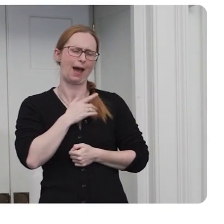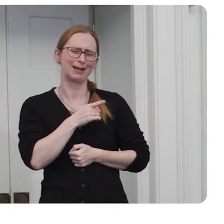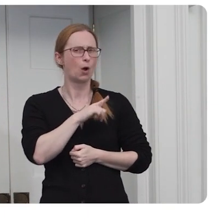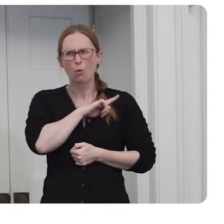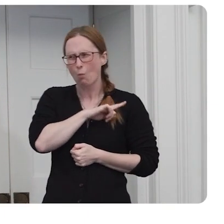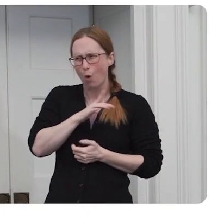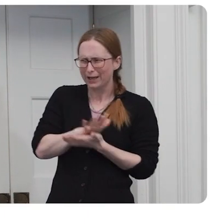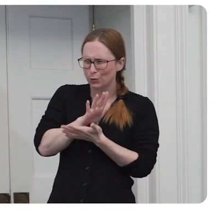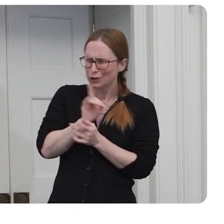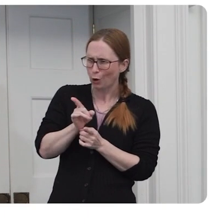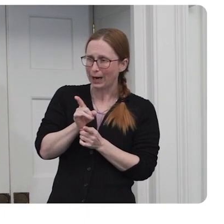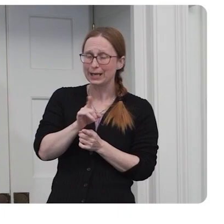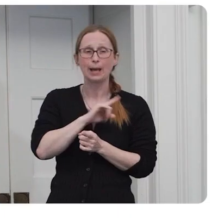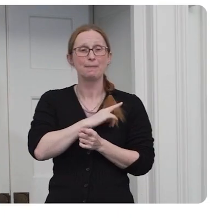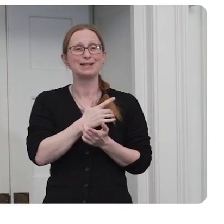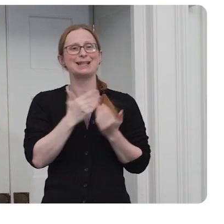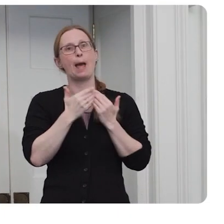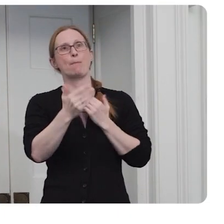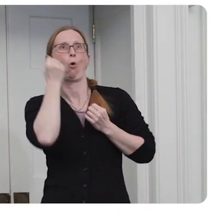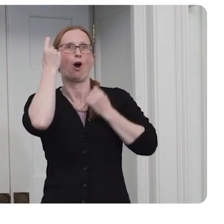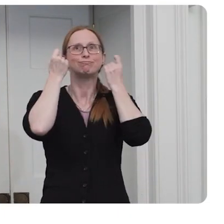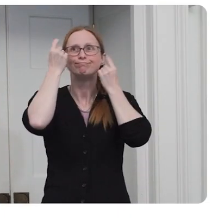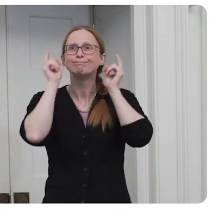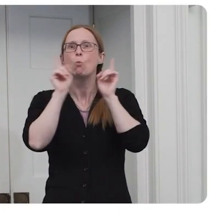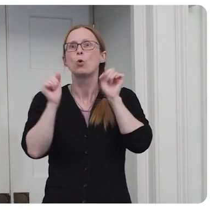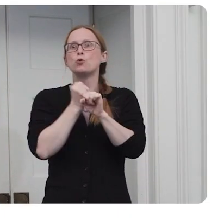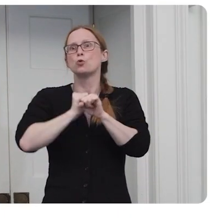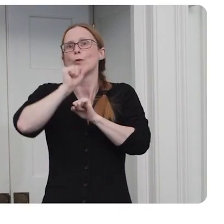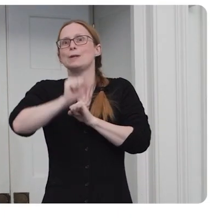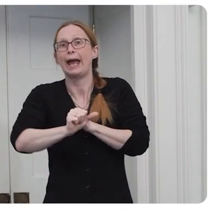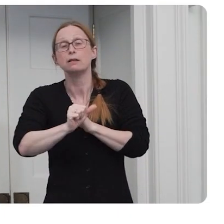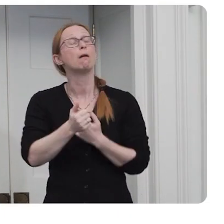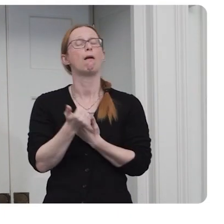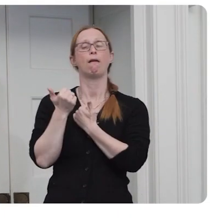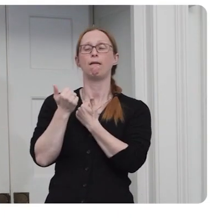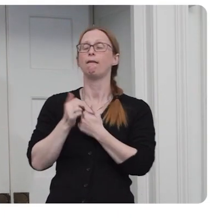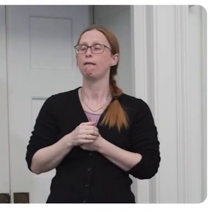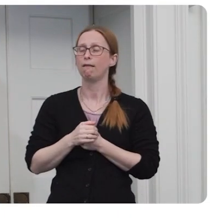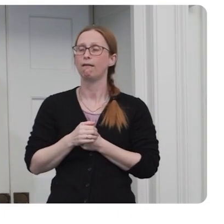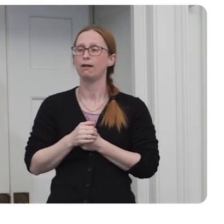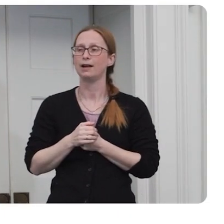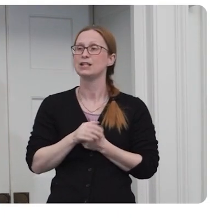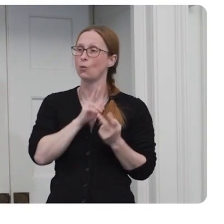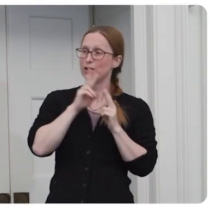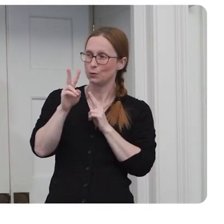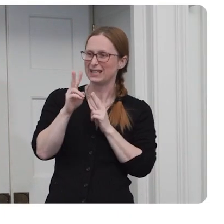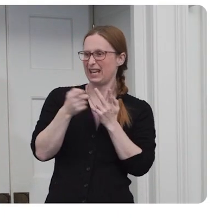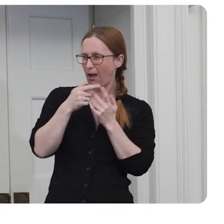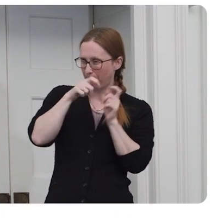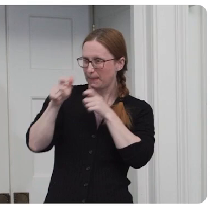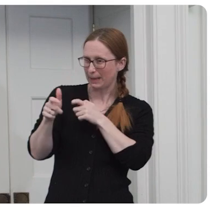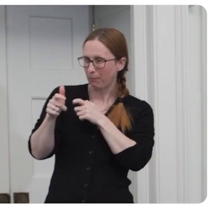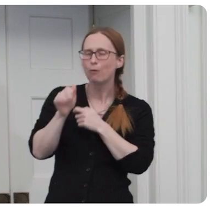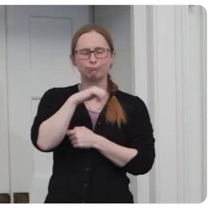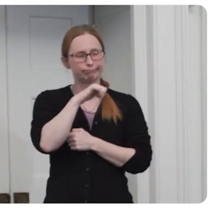things? Yeah, I do. Why do you like them? Because it gives me more inspiration about what's to do next. Well, that's good. What, when